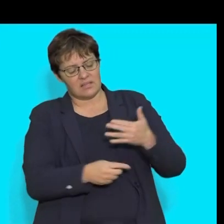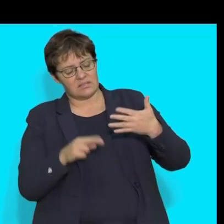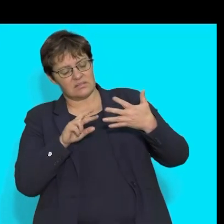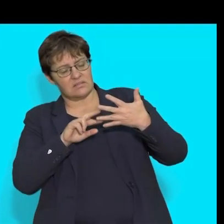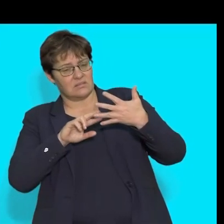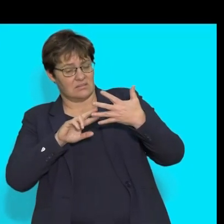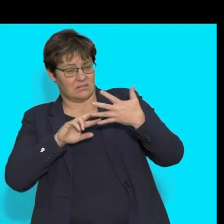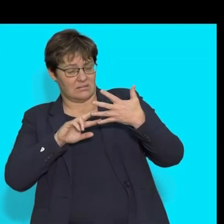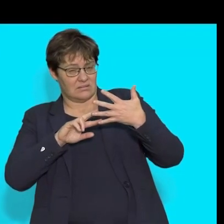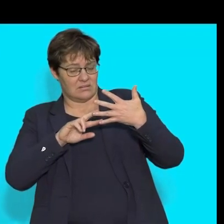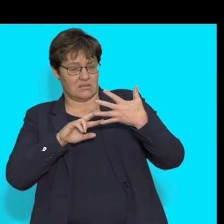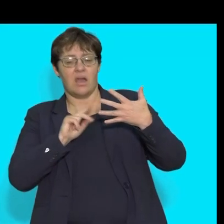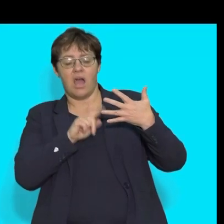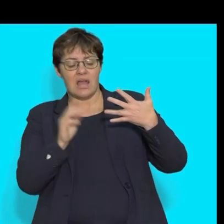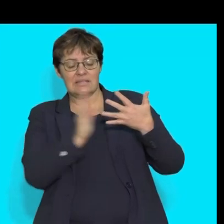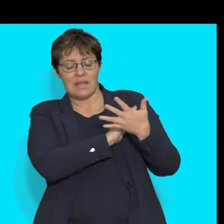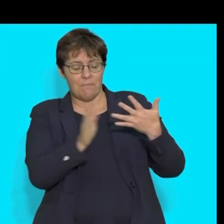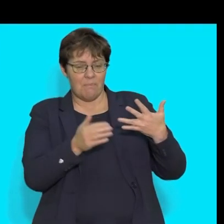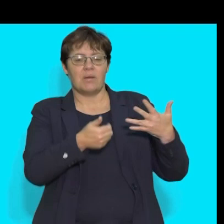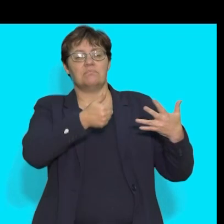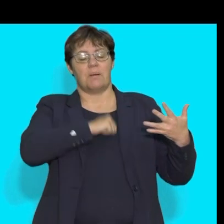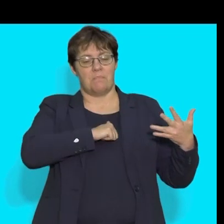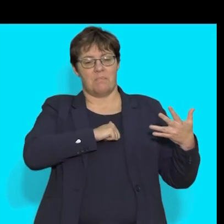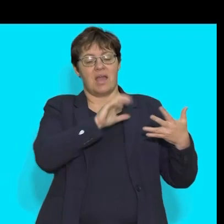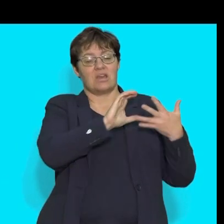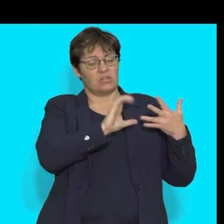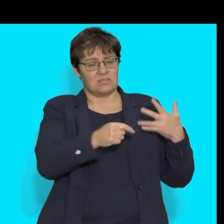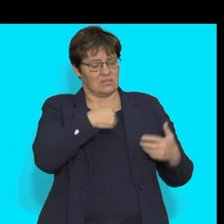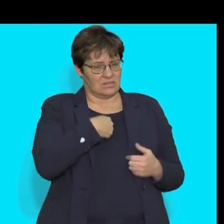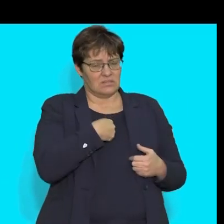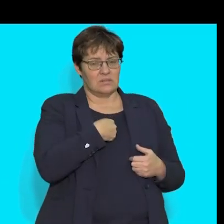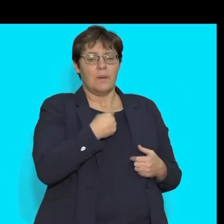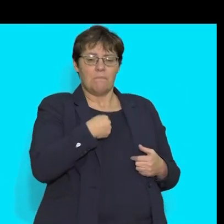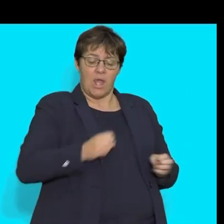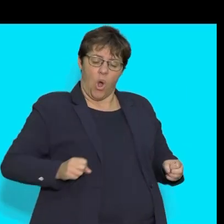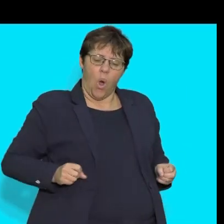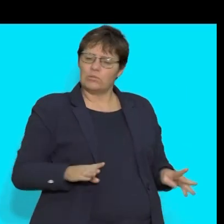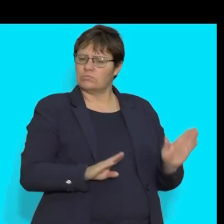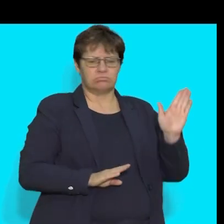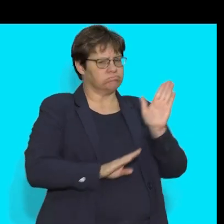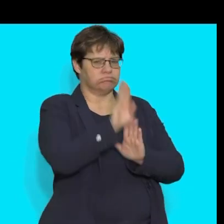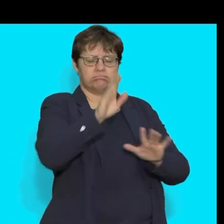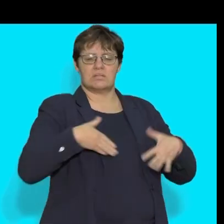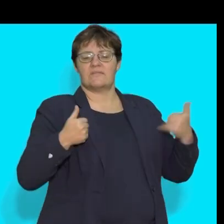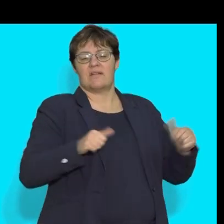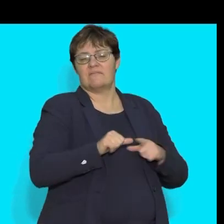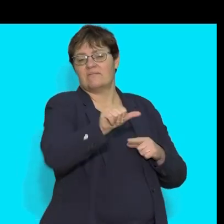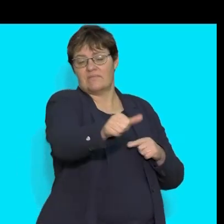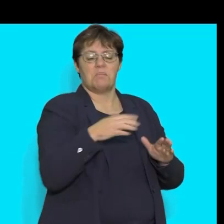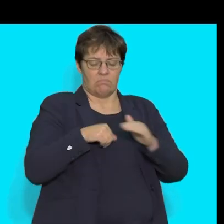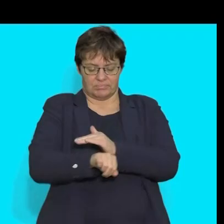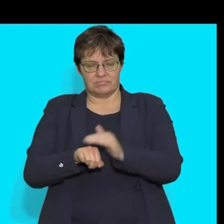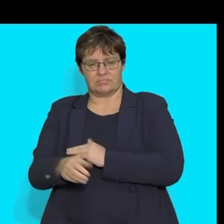bottom, we know that some individuals will inherit some characteristics that give them a better chance of surviving